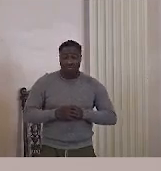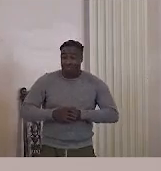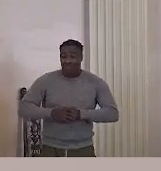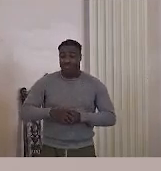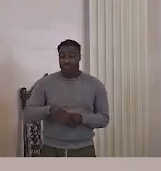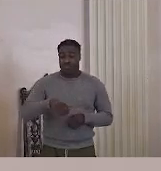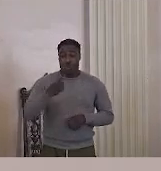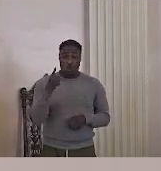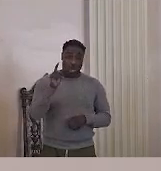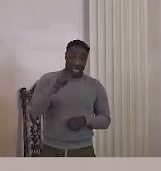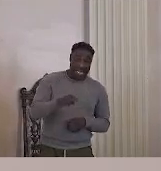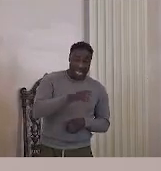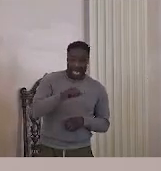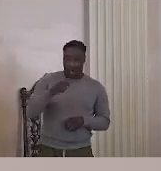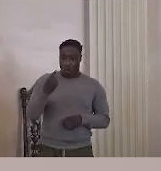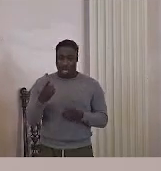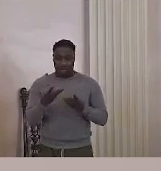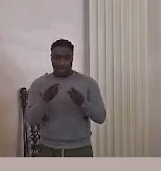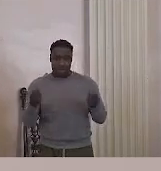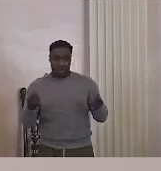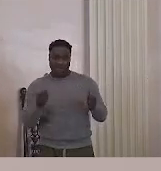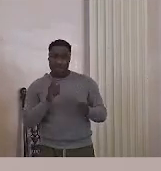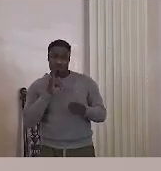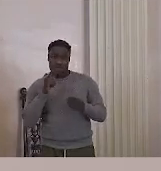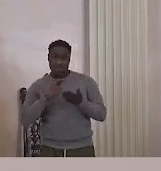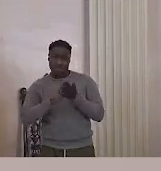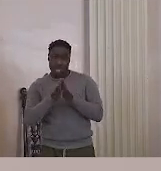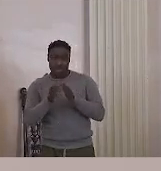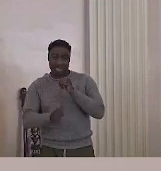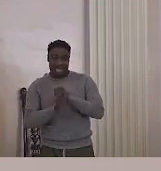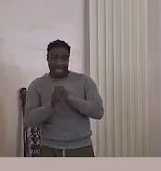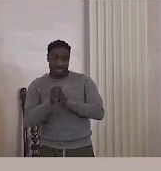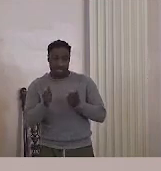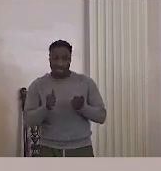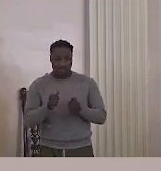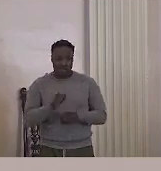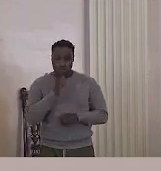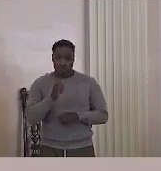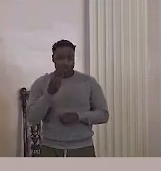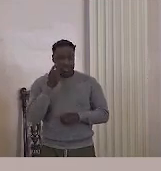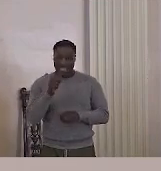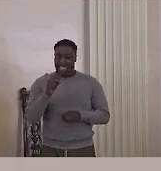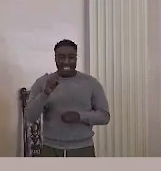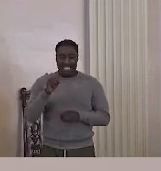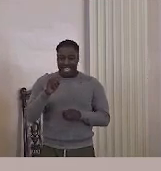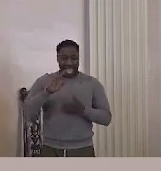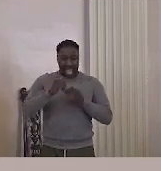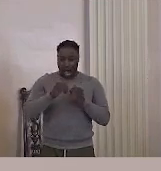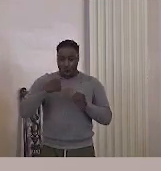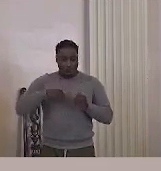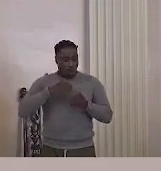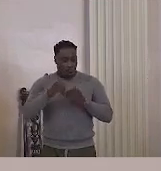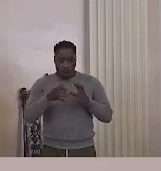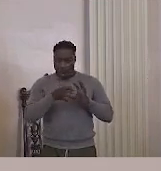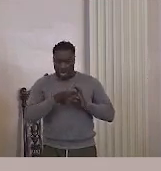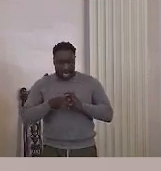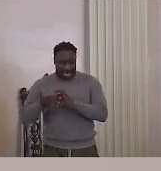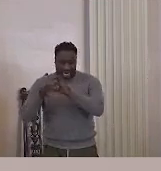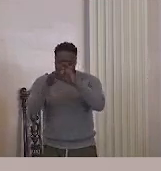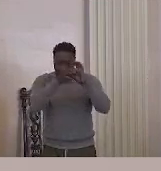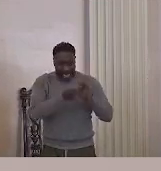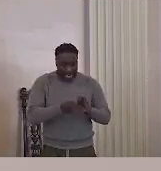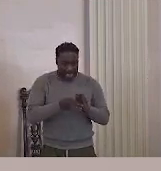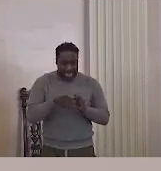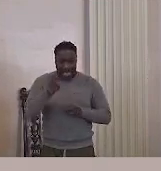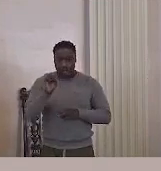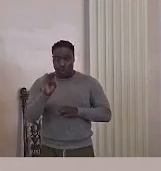is dangerously partial. It fails to see the web of water of which we are a part.